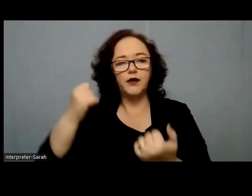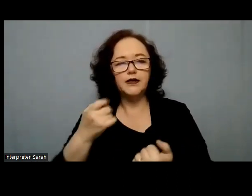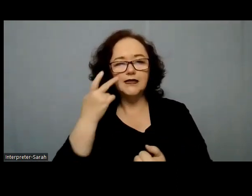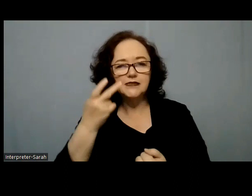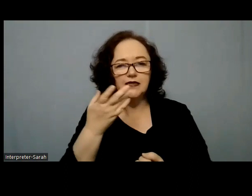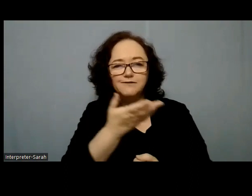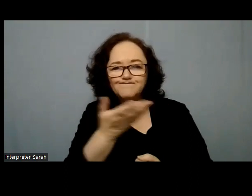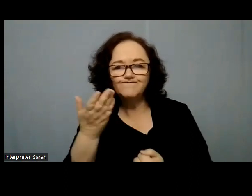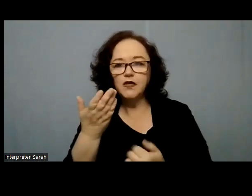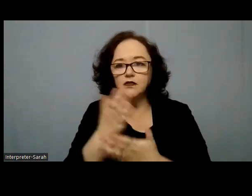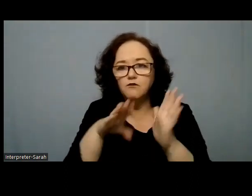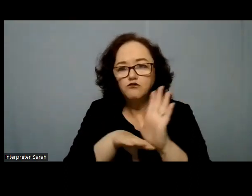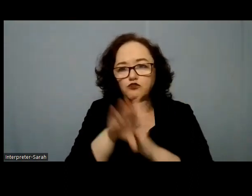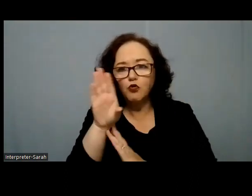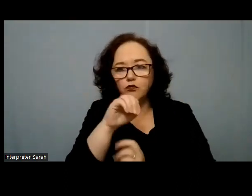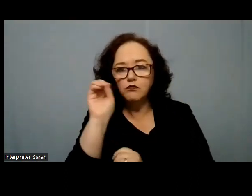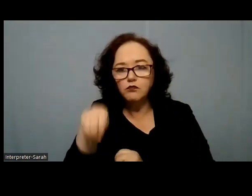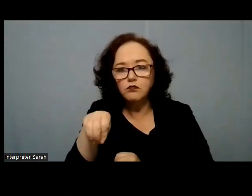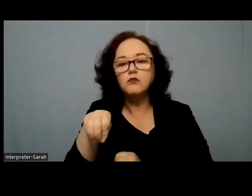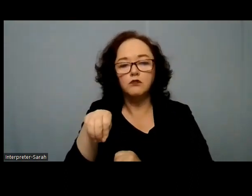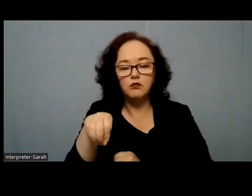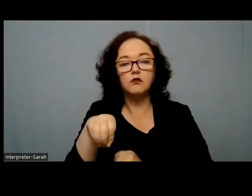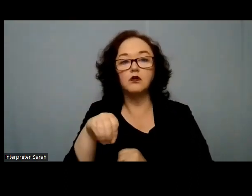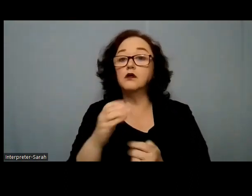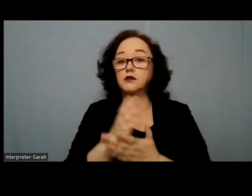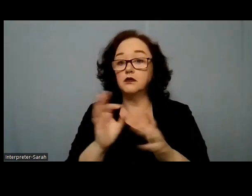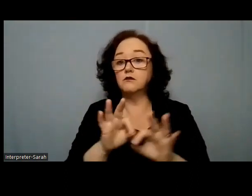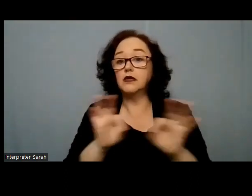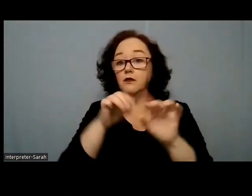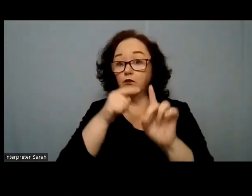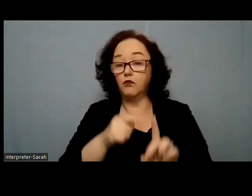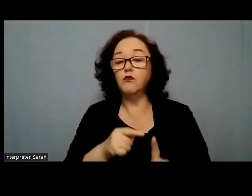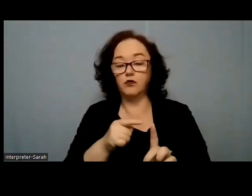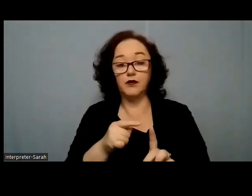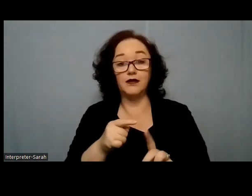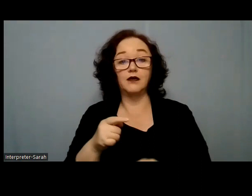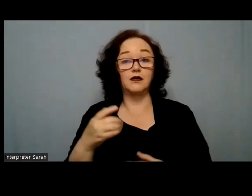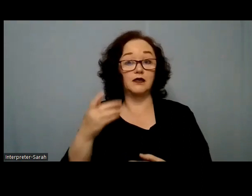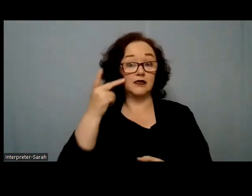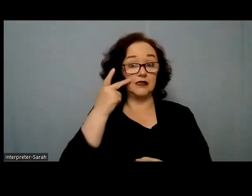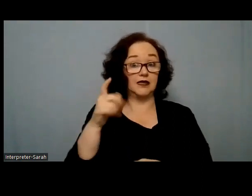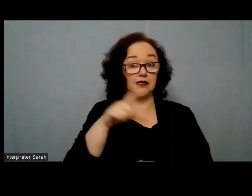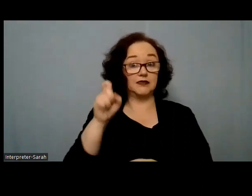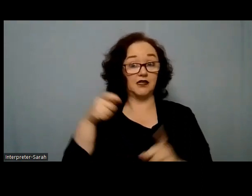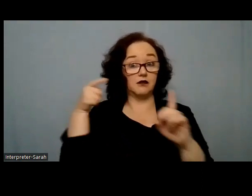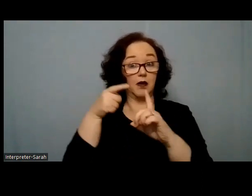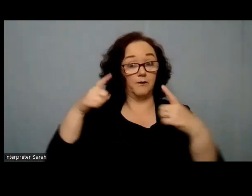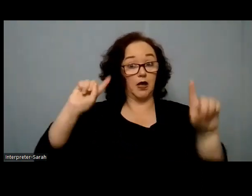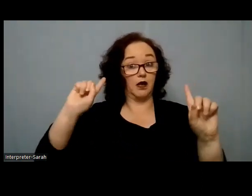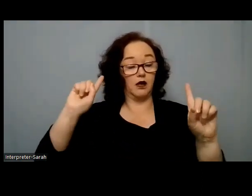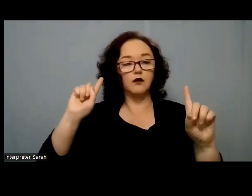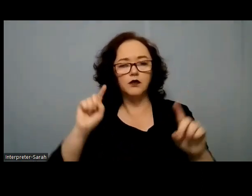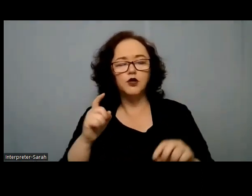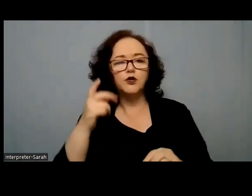growth rates for those key points that Texas is seeking as goals. One, looking at the in-state